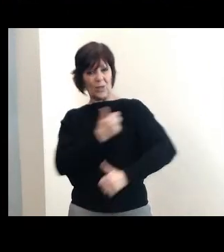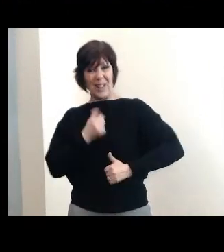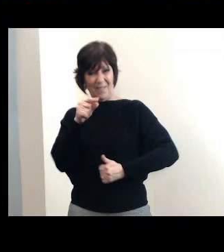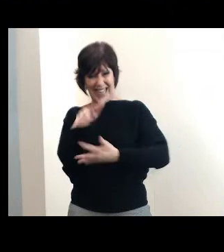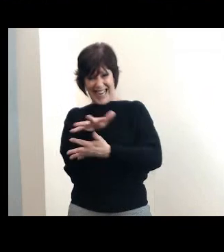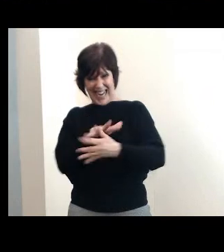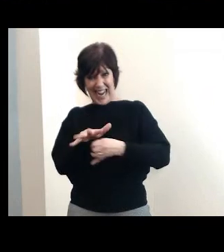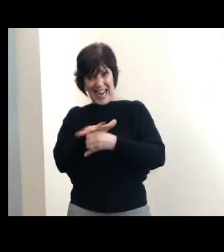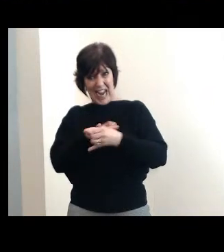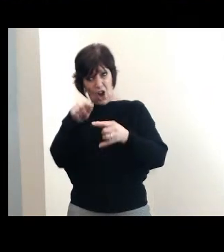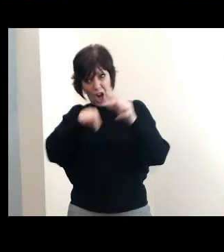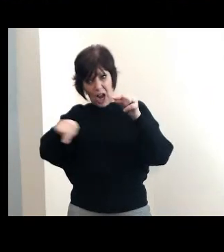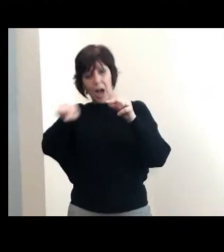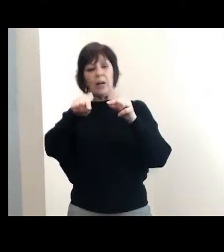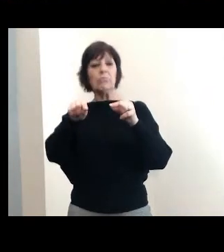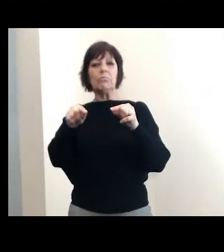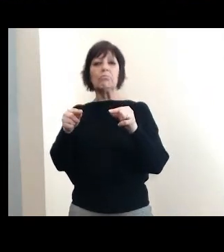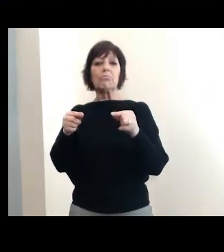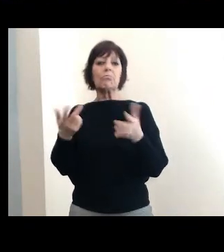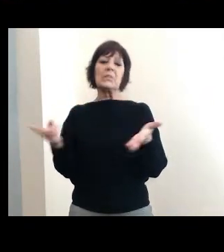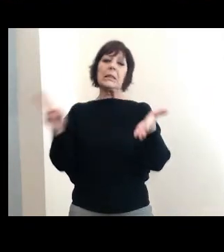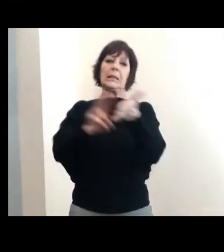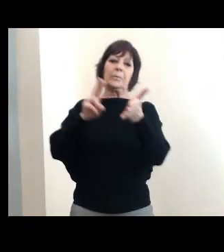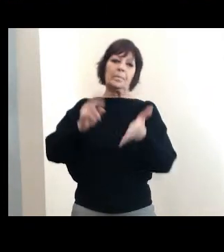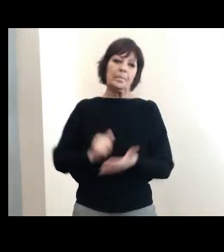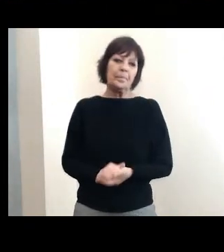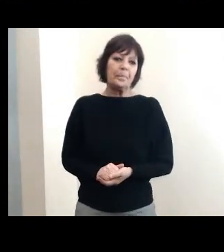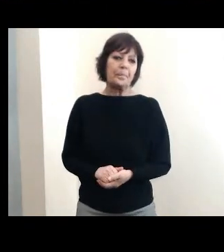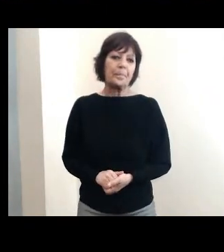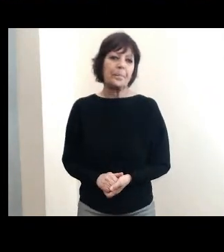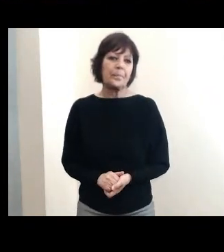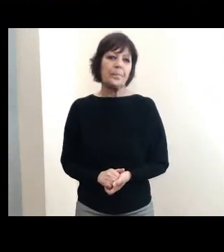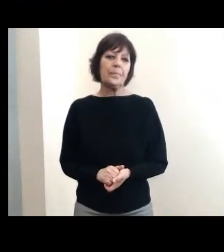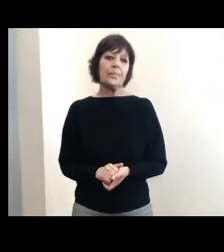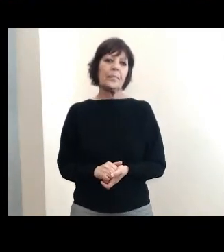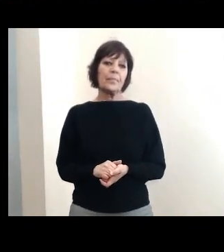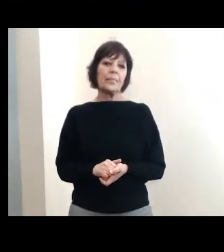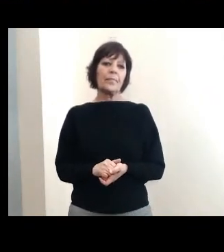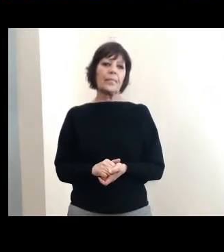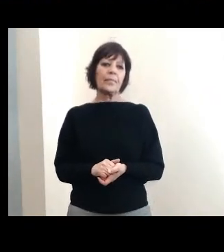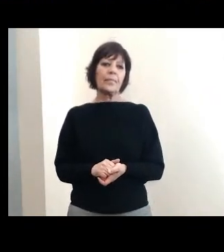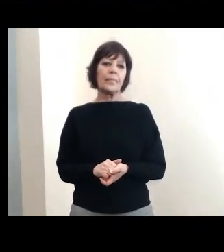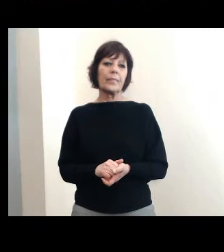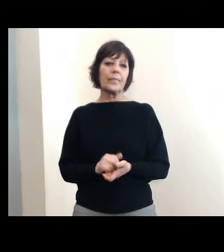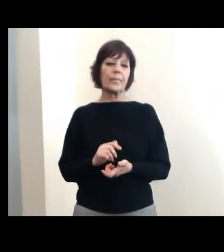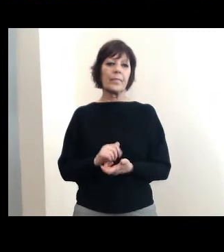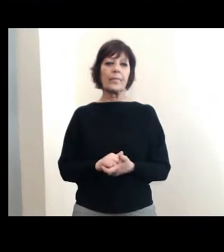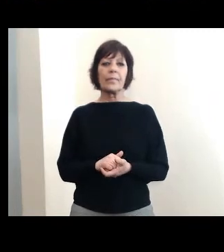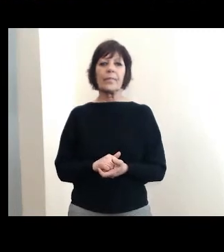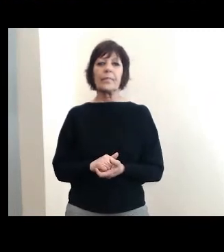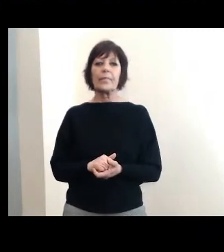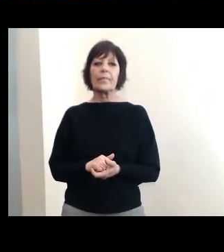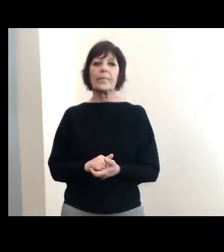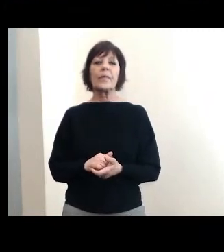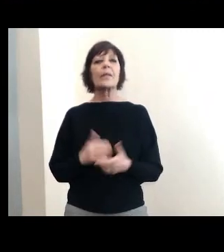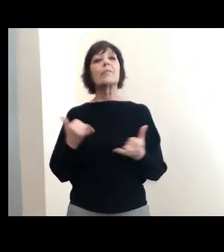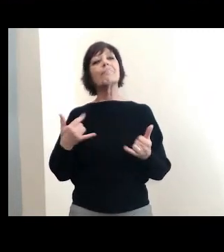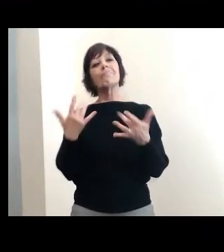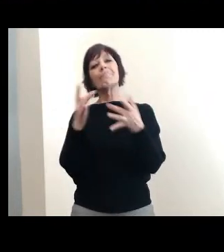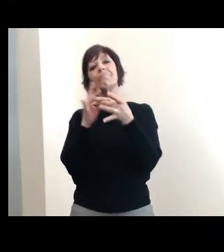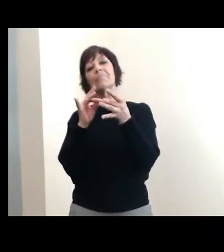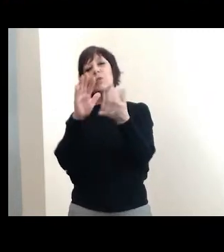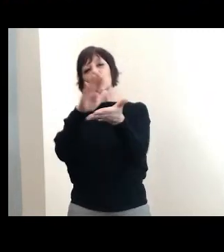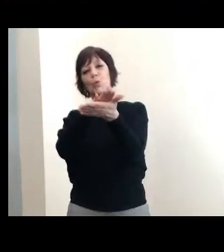these areas of concern, an opportunity to get it. And with that, I'll turn it back to the doc to talk about schools.